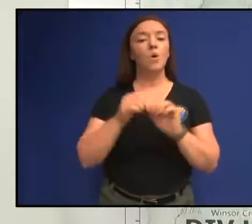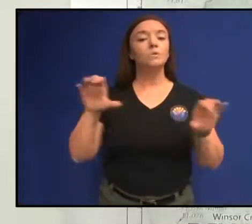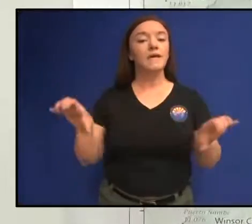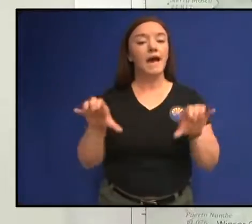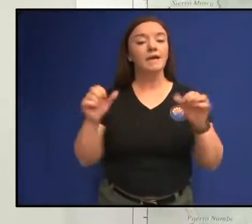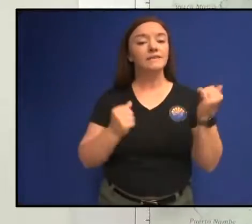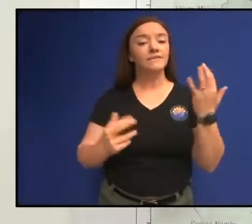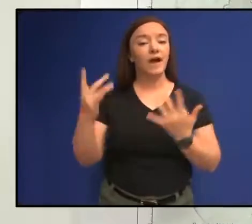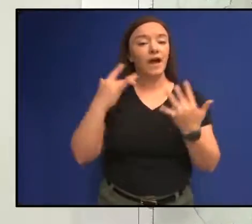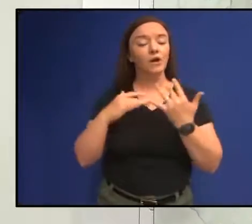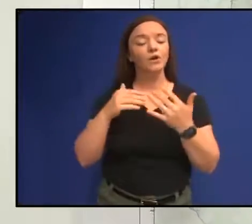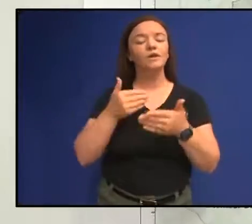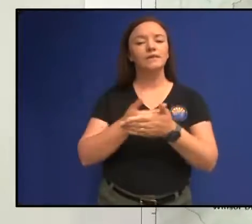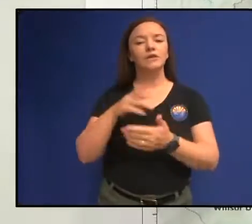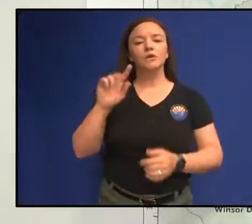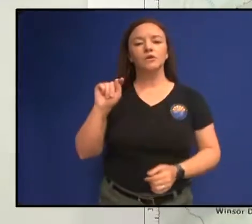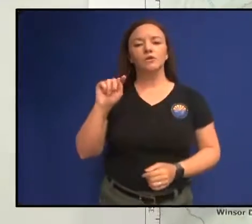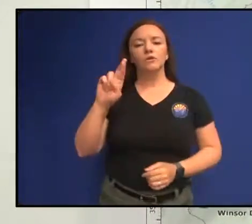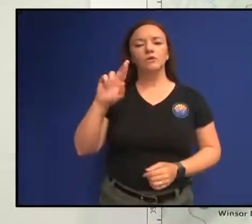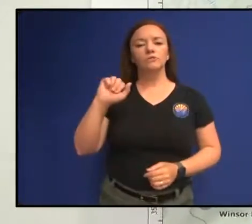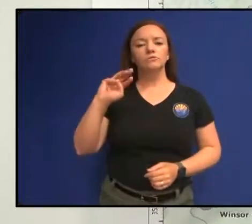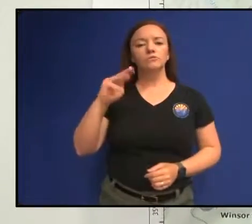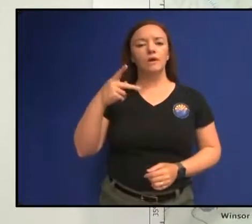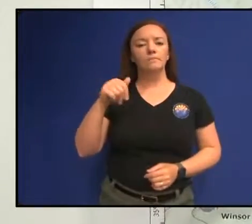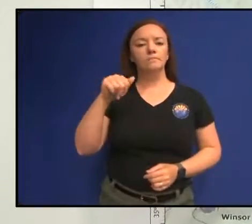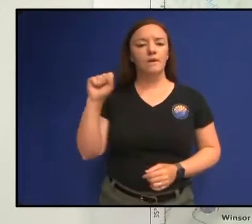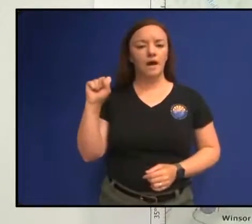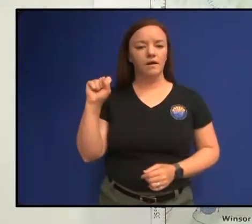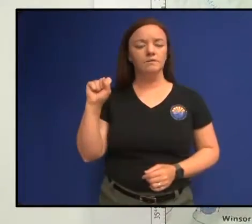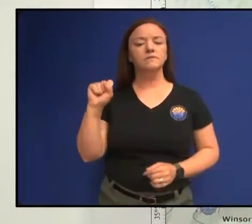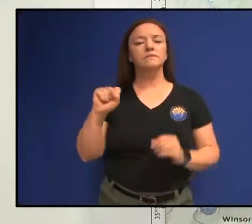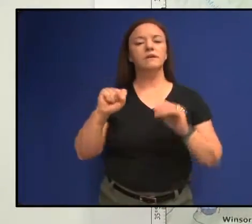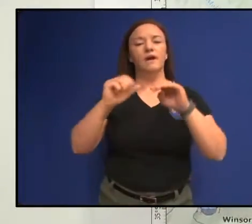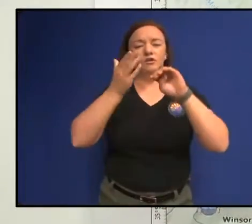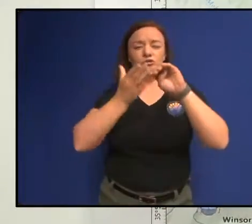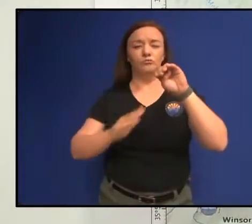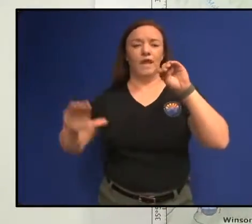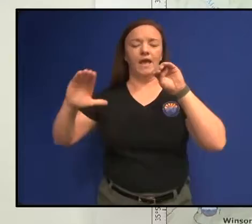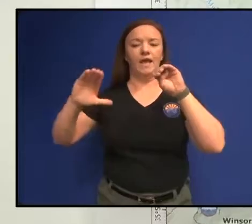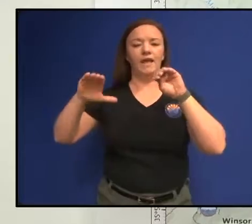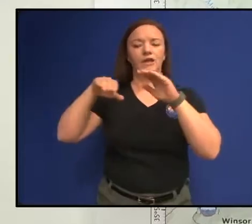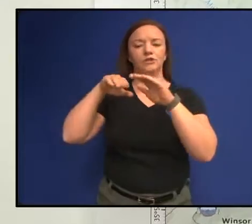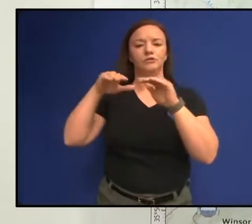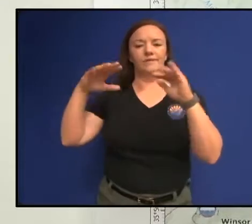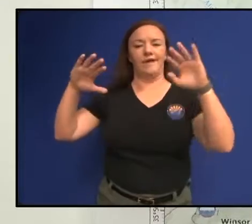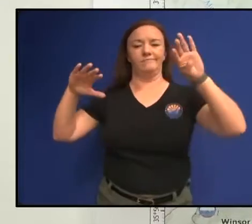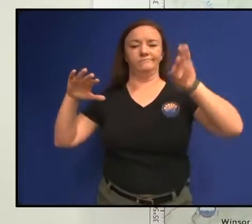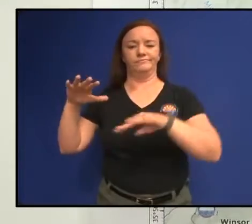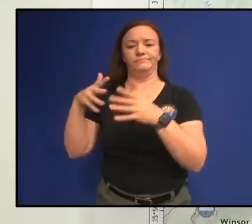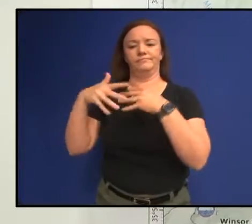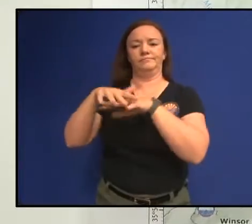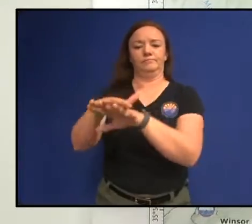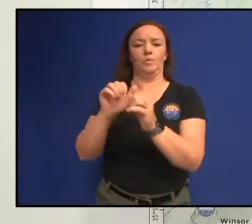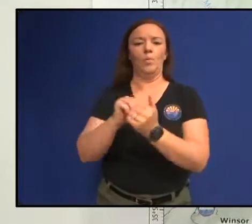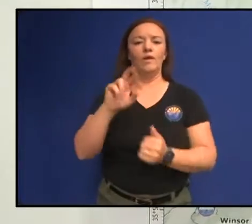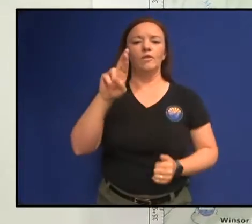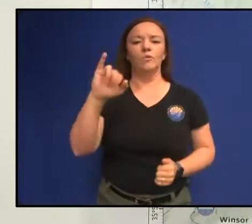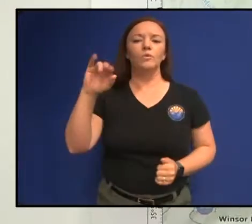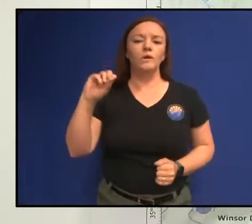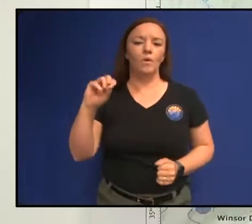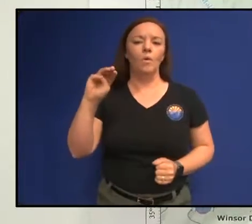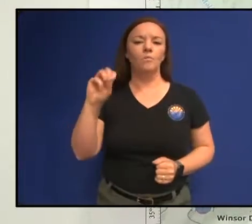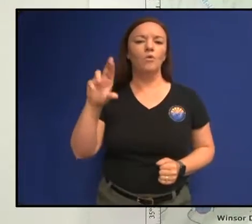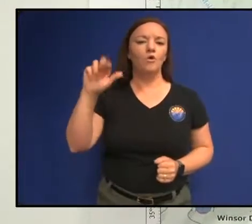is up in near the Trampas drainage, where it comes into the Rio Mora. So that's this country